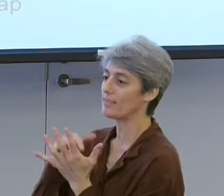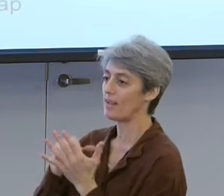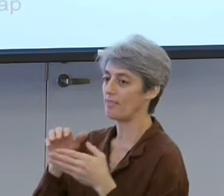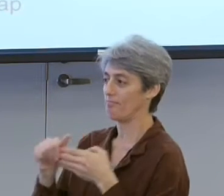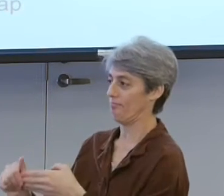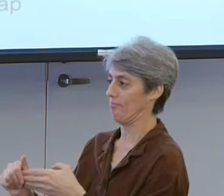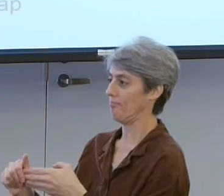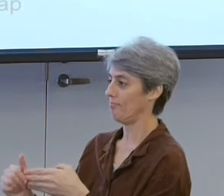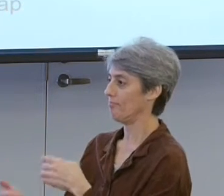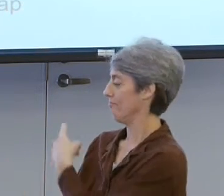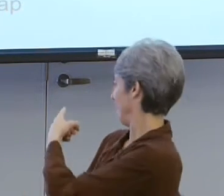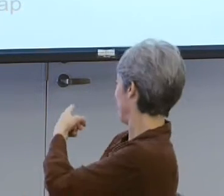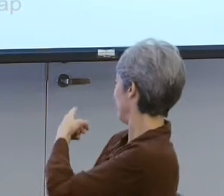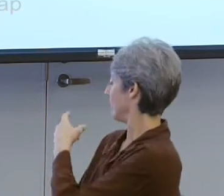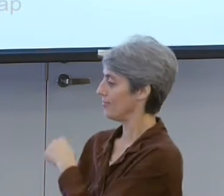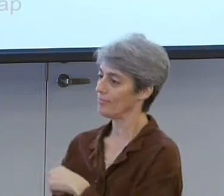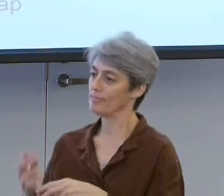to